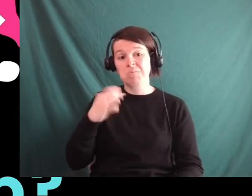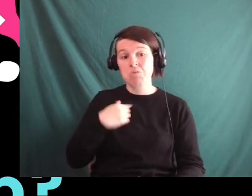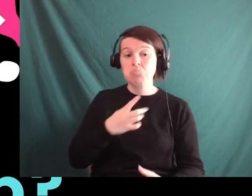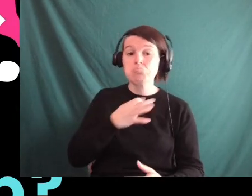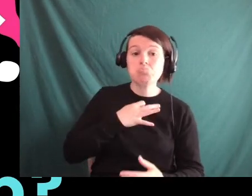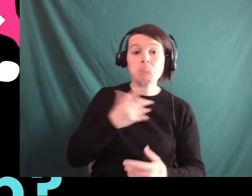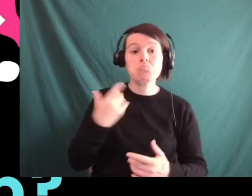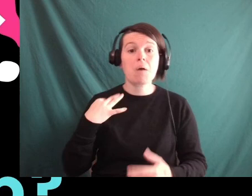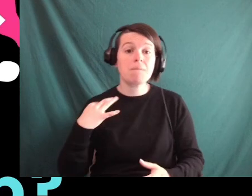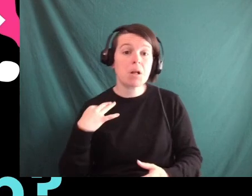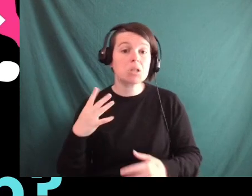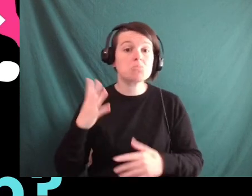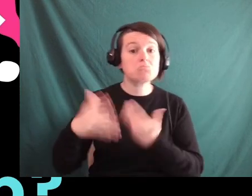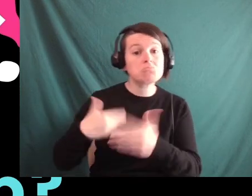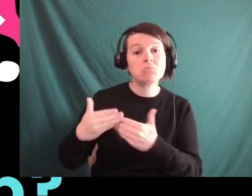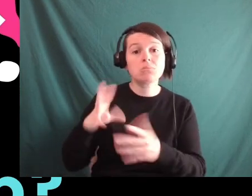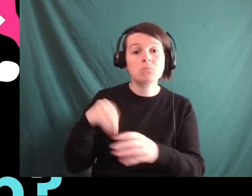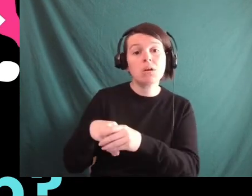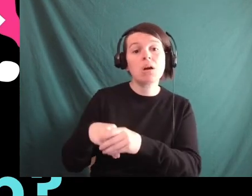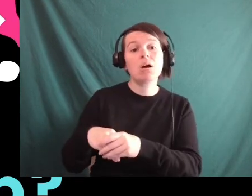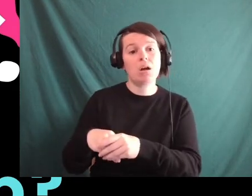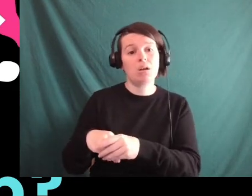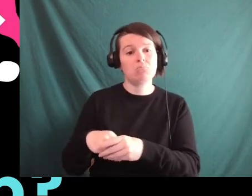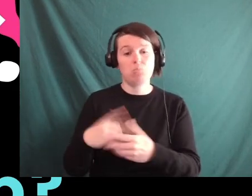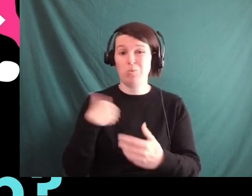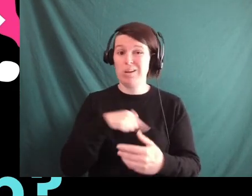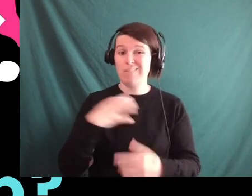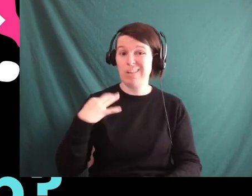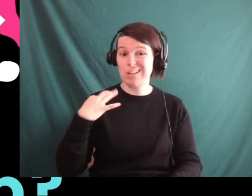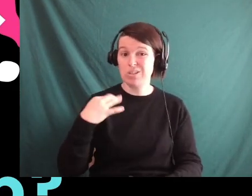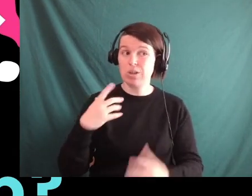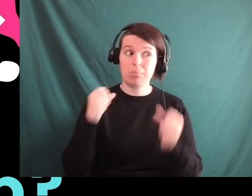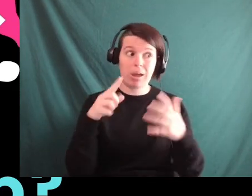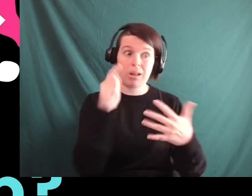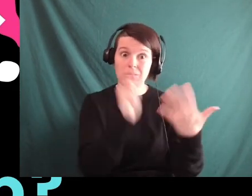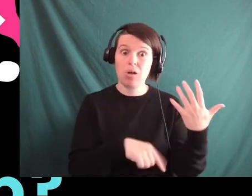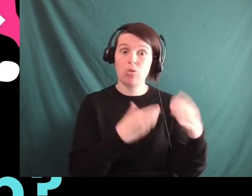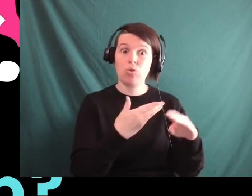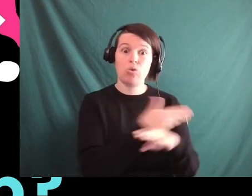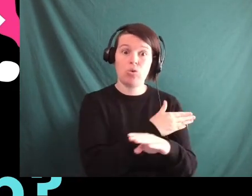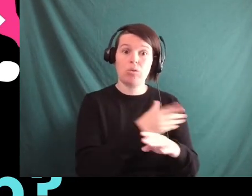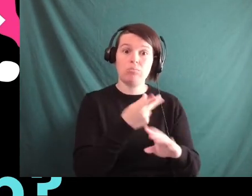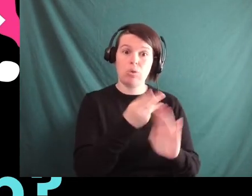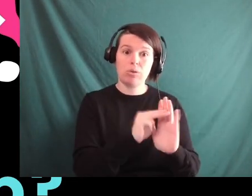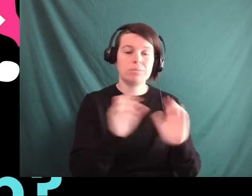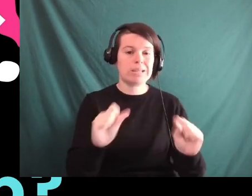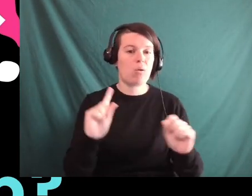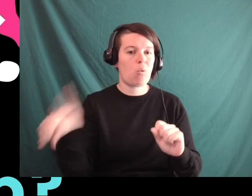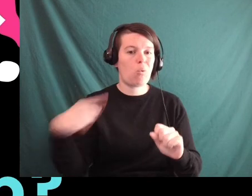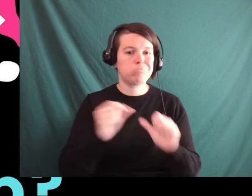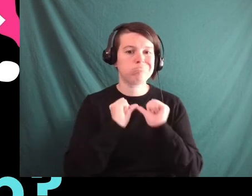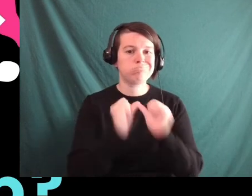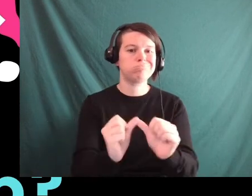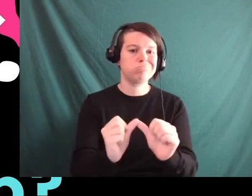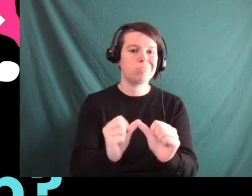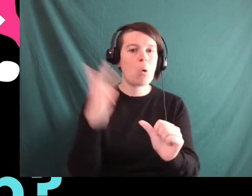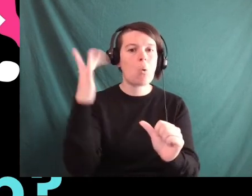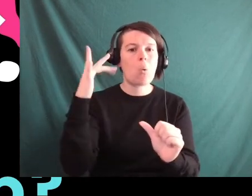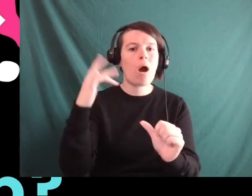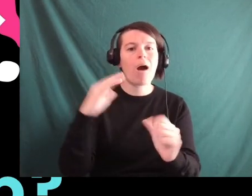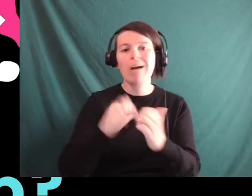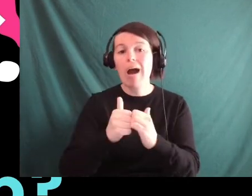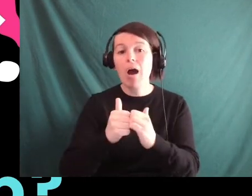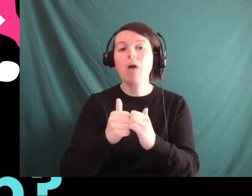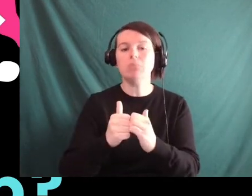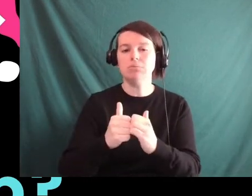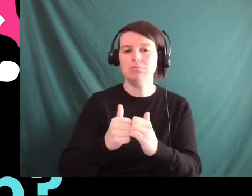a volunteer-run program, like many of the others that I've talked about, who can only continue to help our community with your support. So